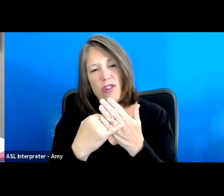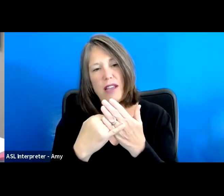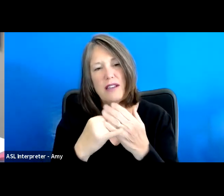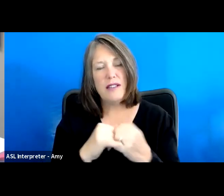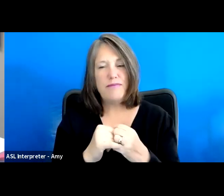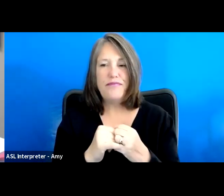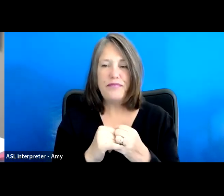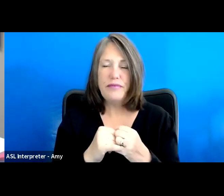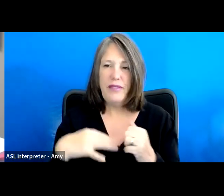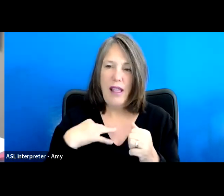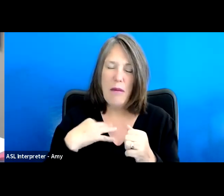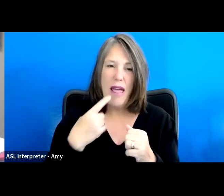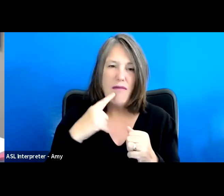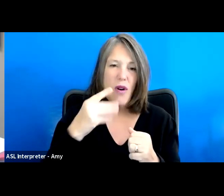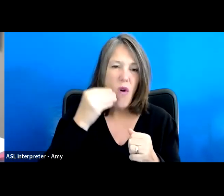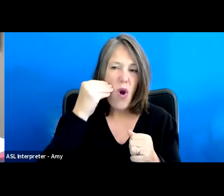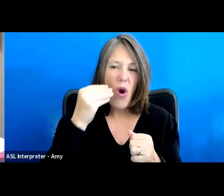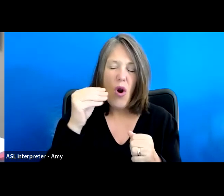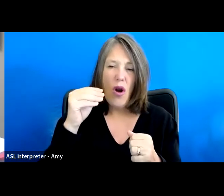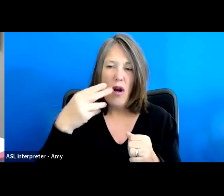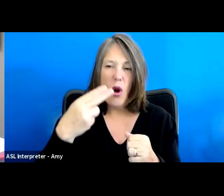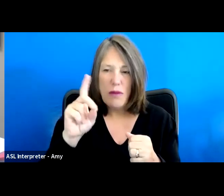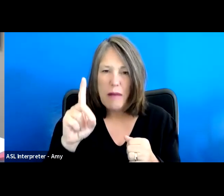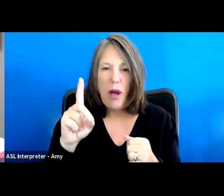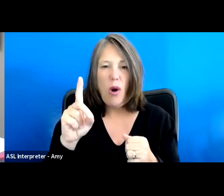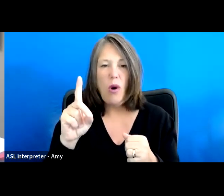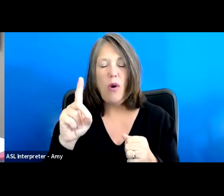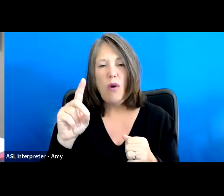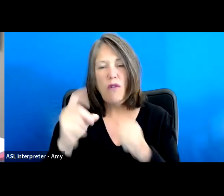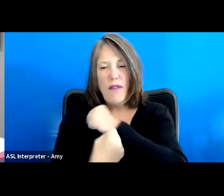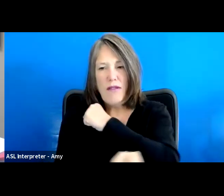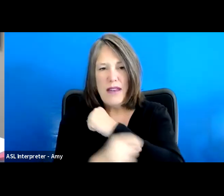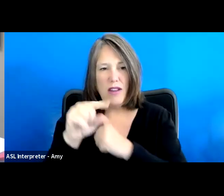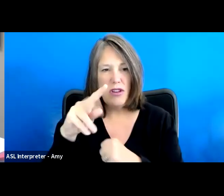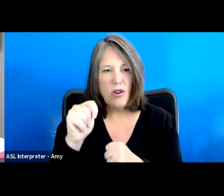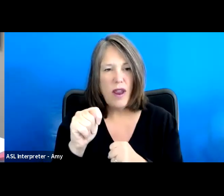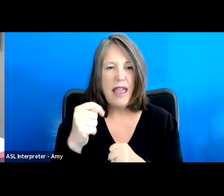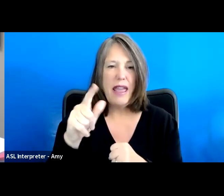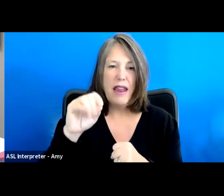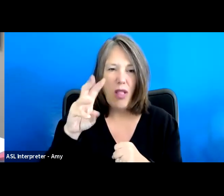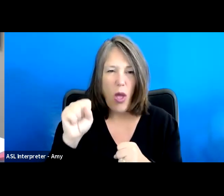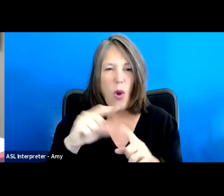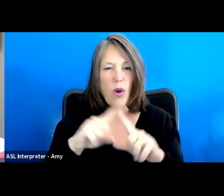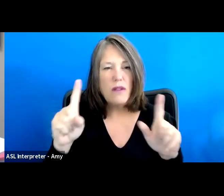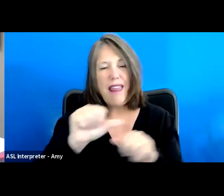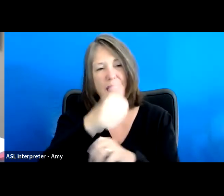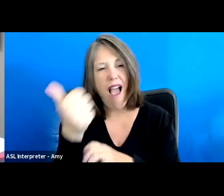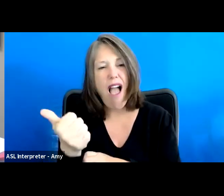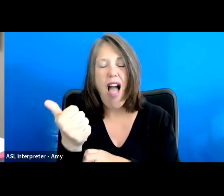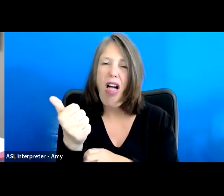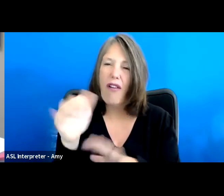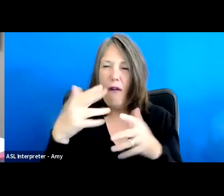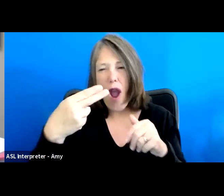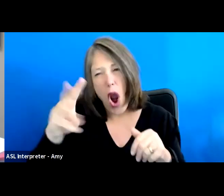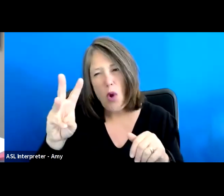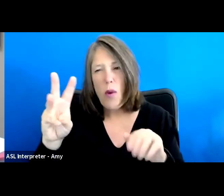they applied for the Home Depot Foundation grants, the Lowe's Home Improvement Store grants, and other local kind of hardware